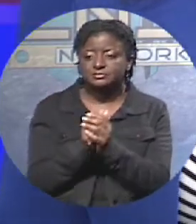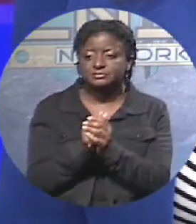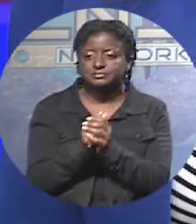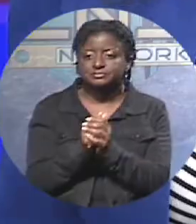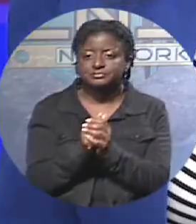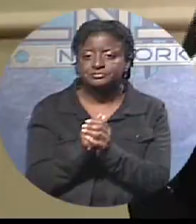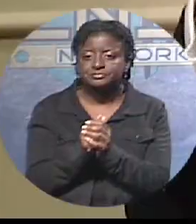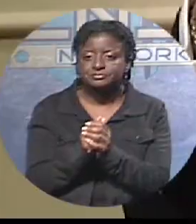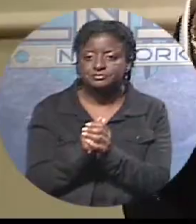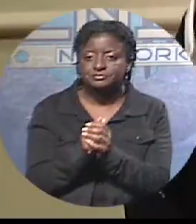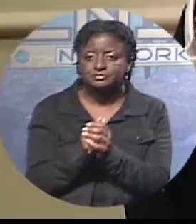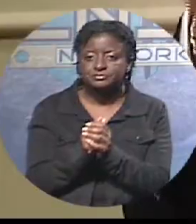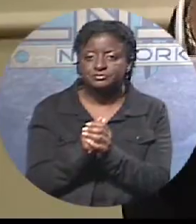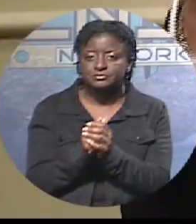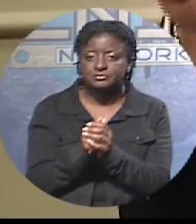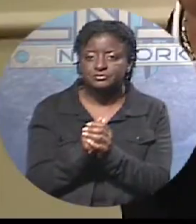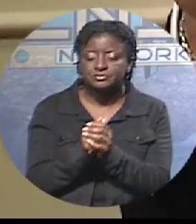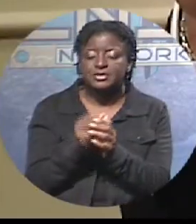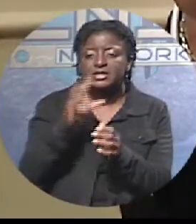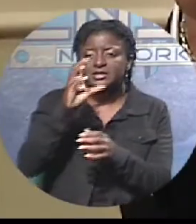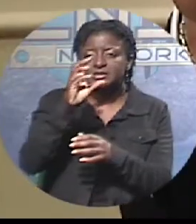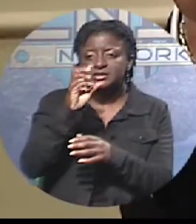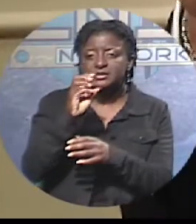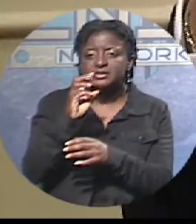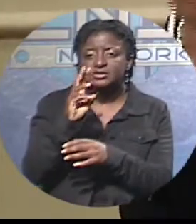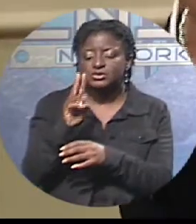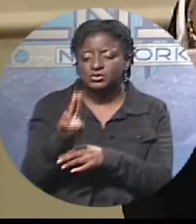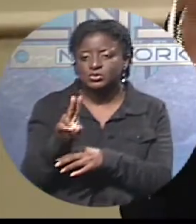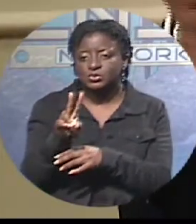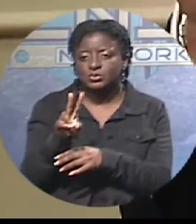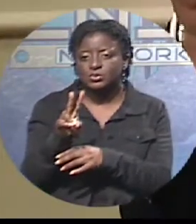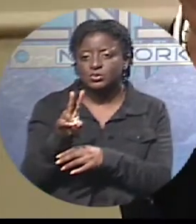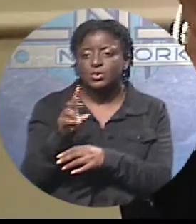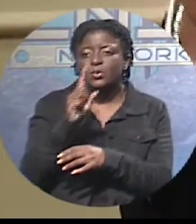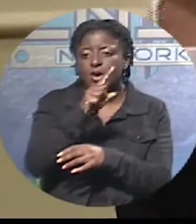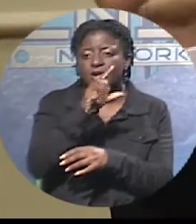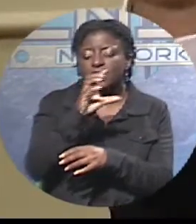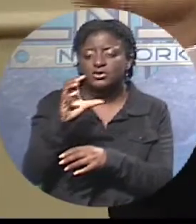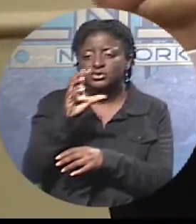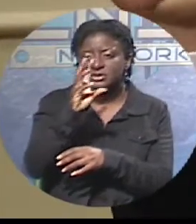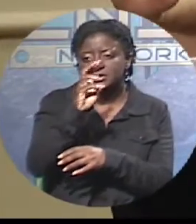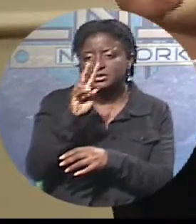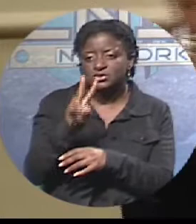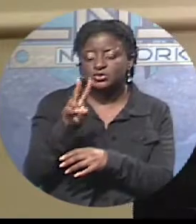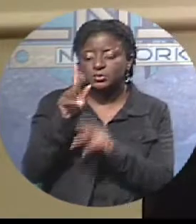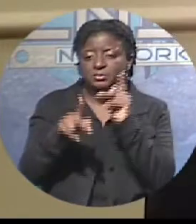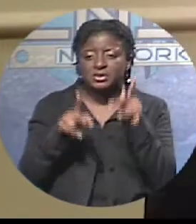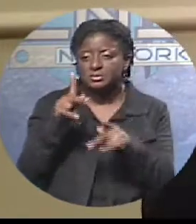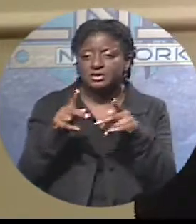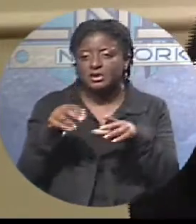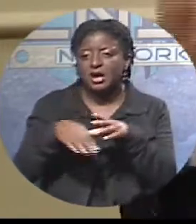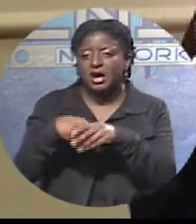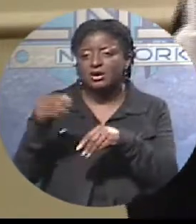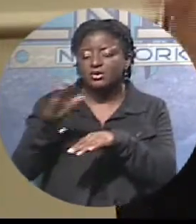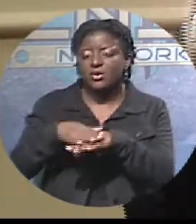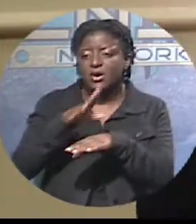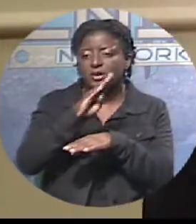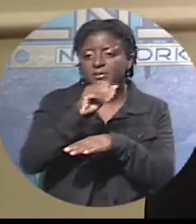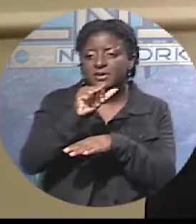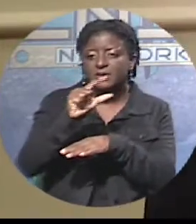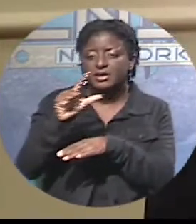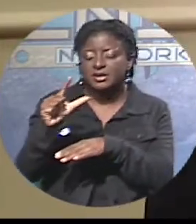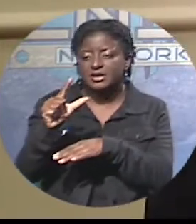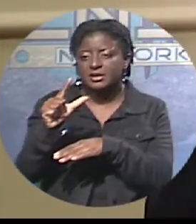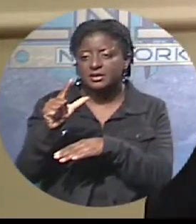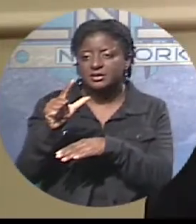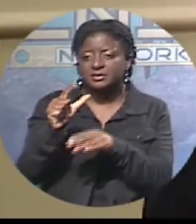system. Some 462 persons are out on bail for serious crimes. Some 42, I'm told,